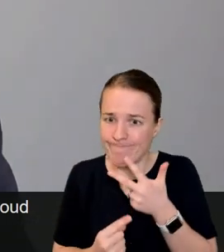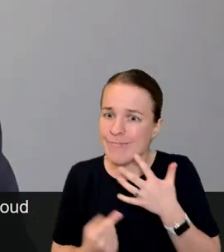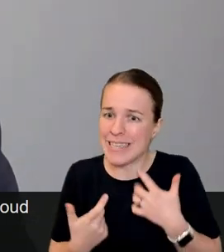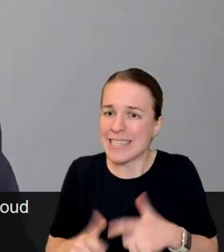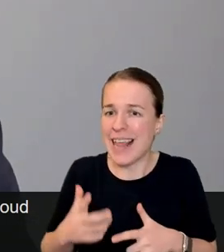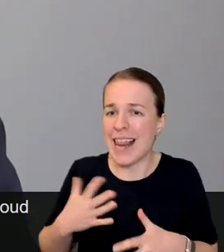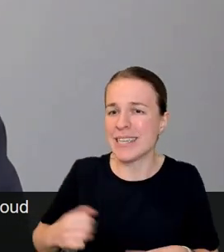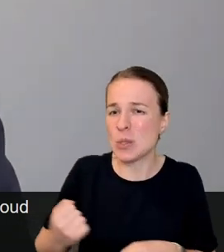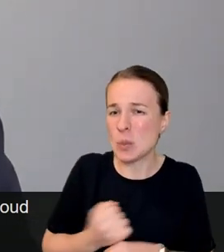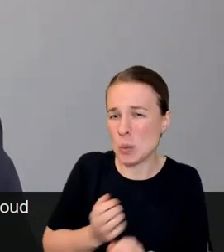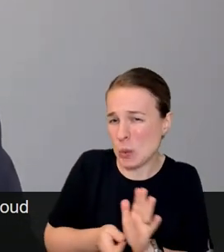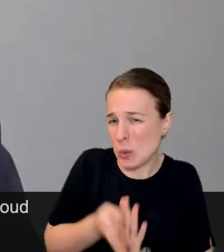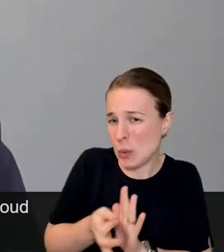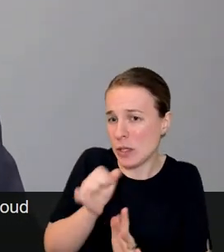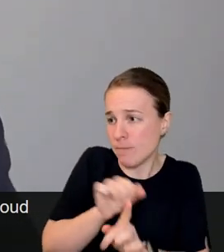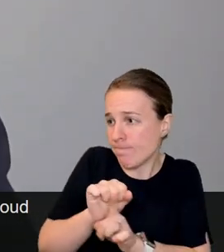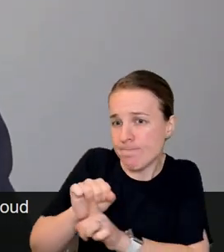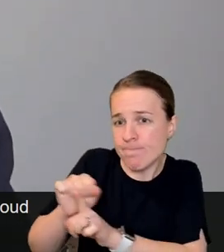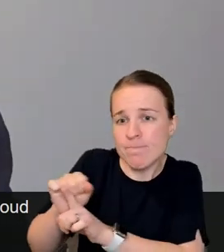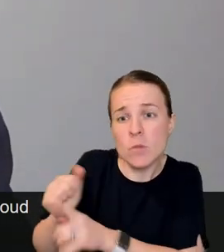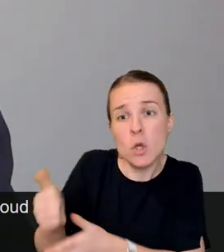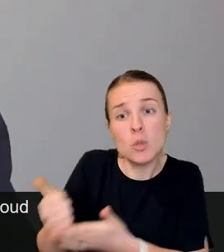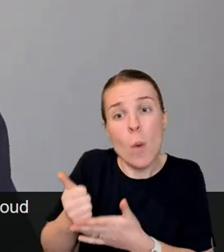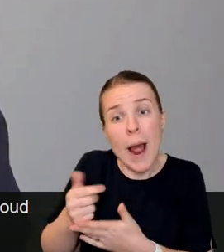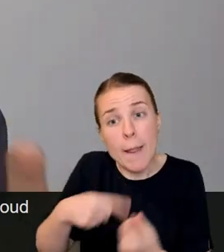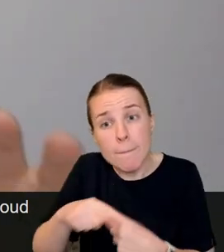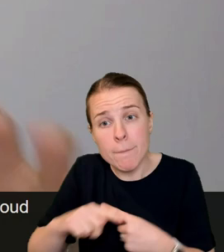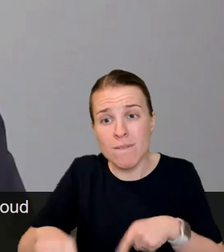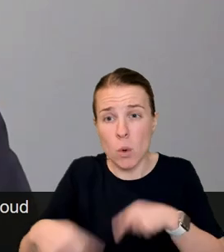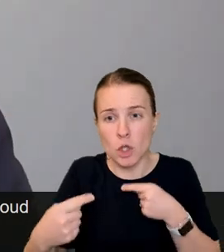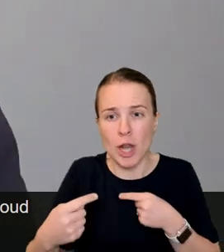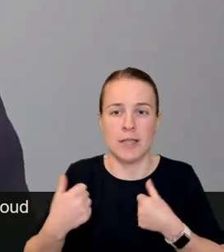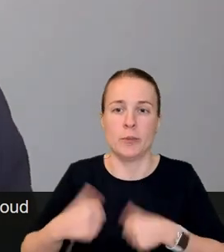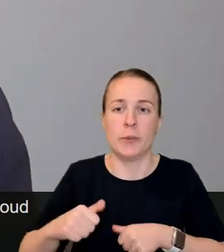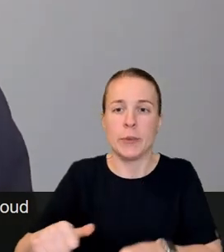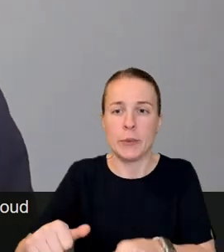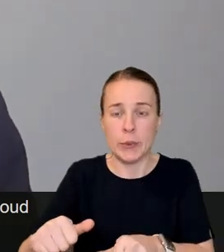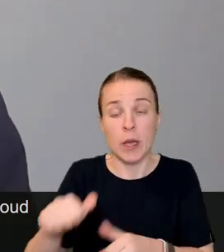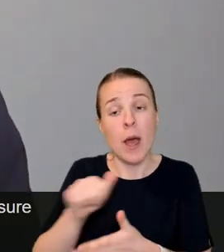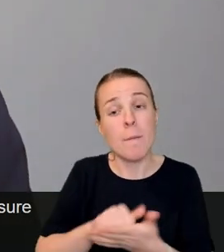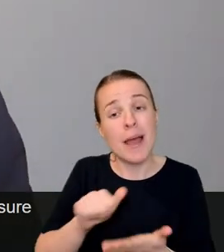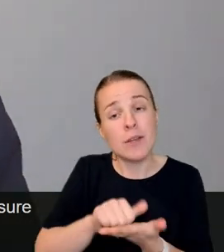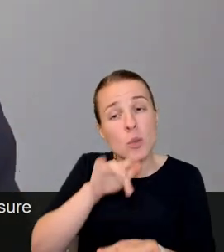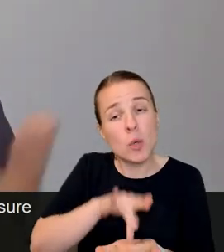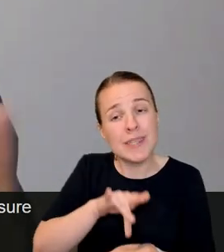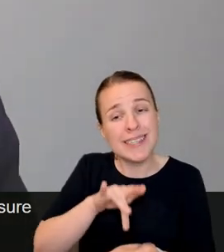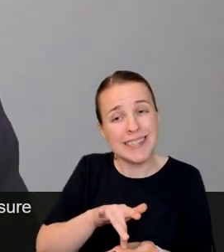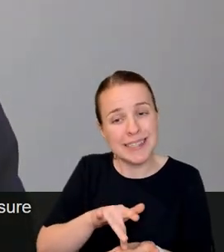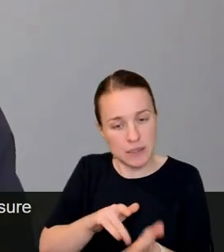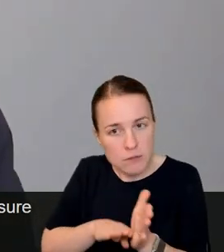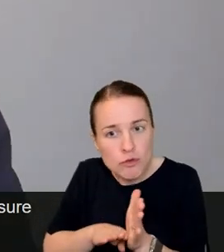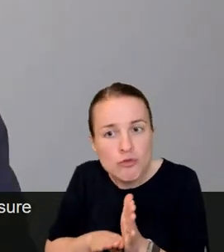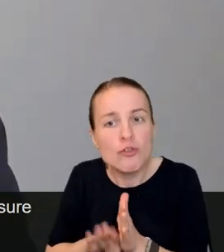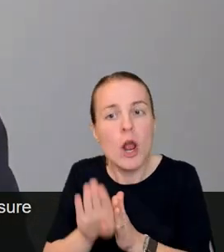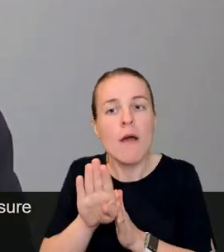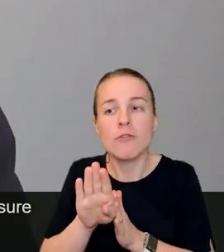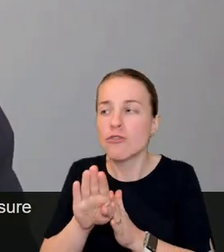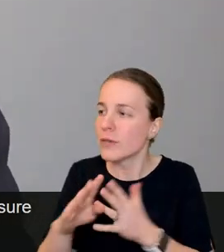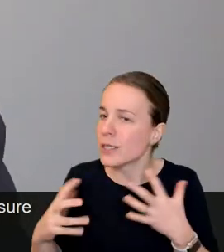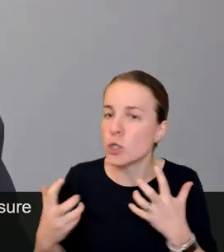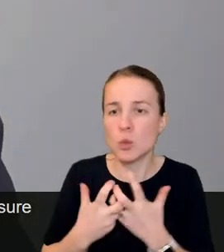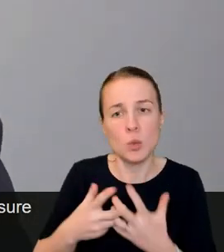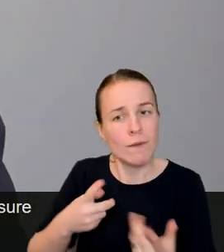challenges we face and to ensure our city's recovery works for all, regardless of where you